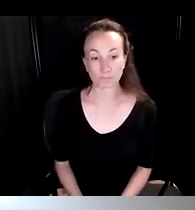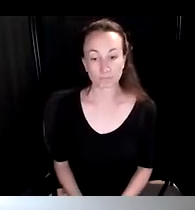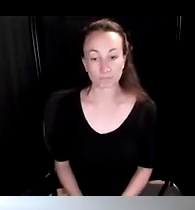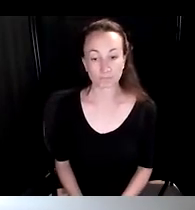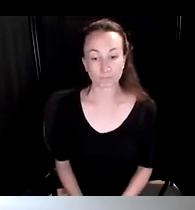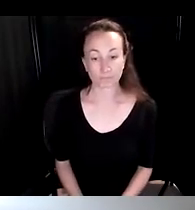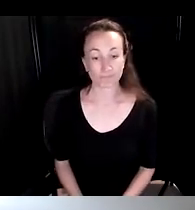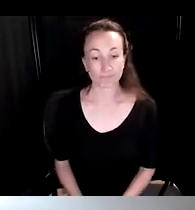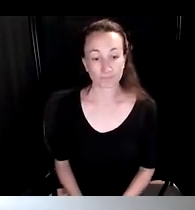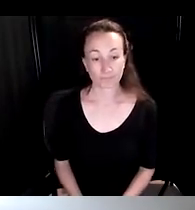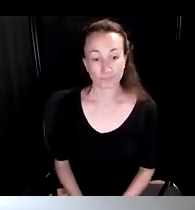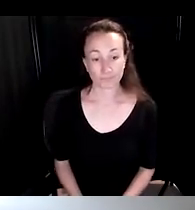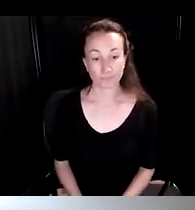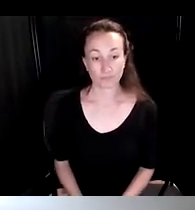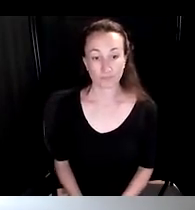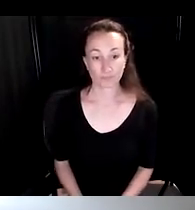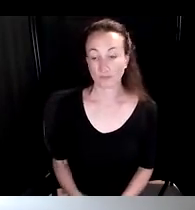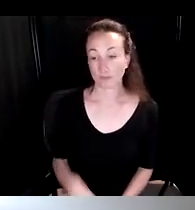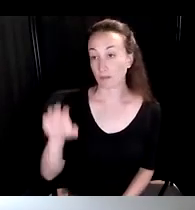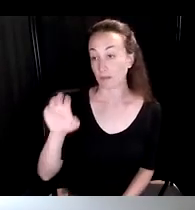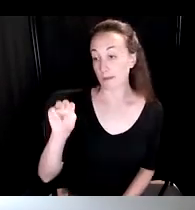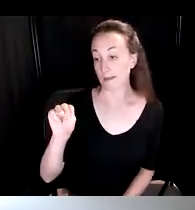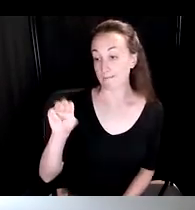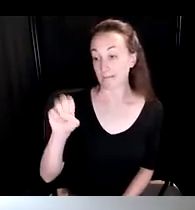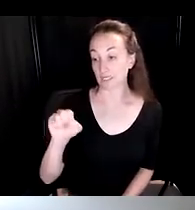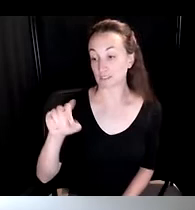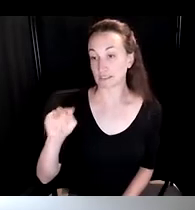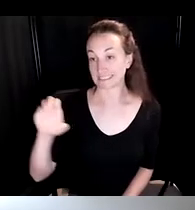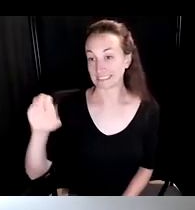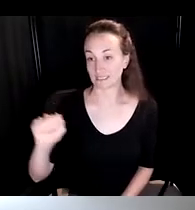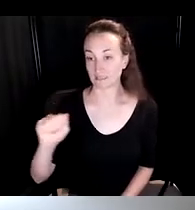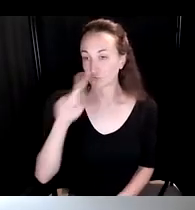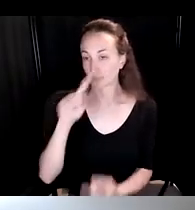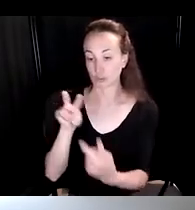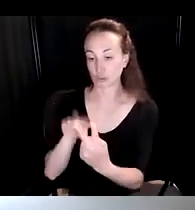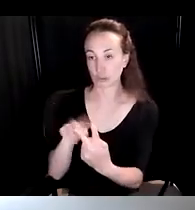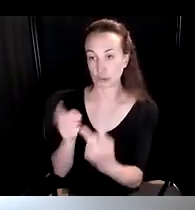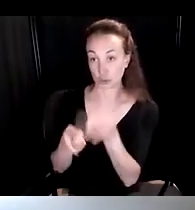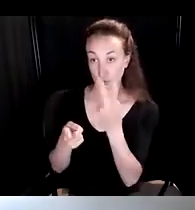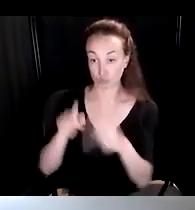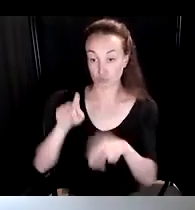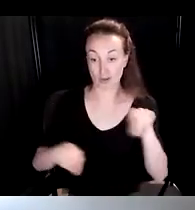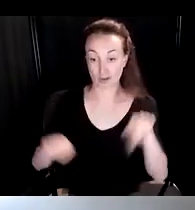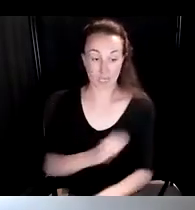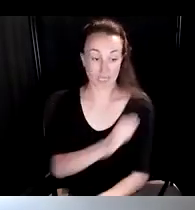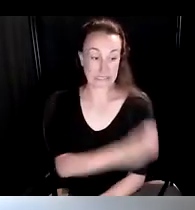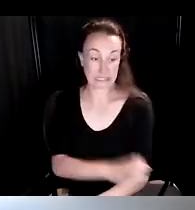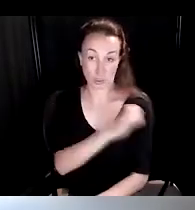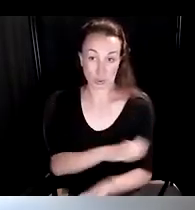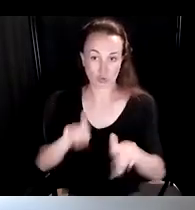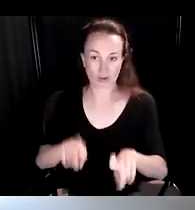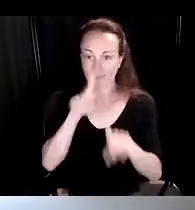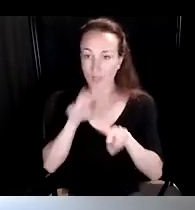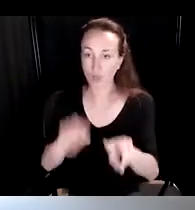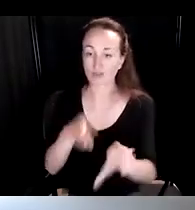So MST-EA is, it actually encompasses 2 randomized clinical trials that look at a psychosocial intervention. And